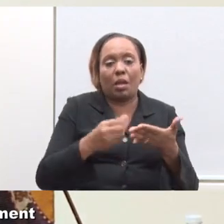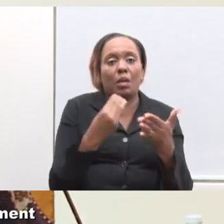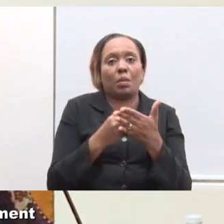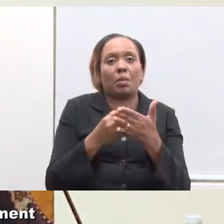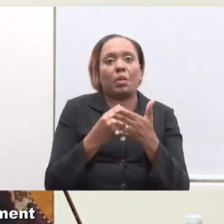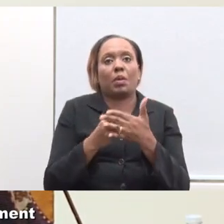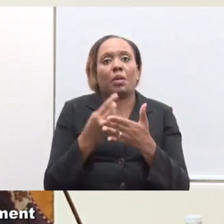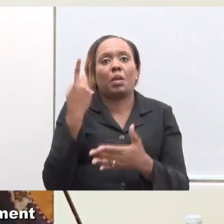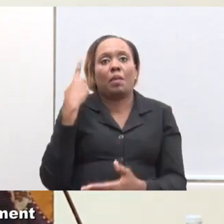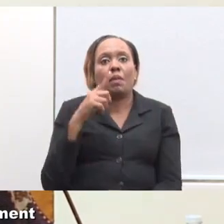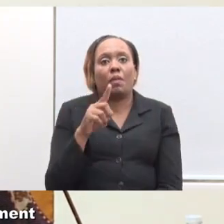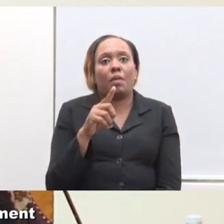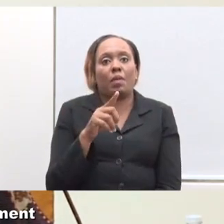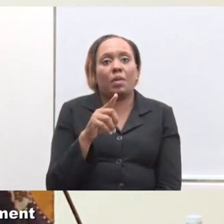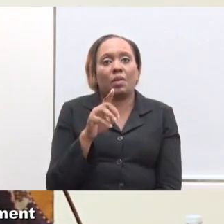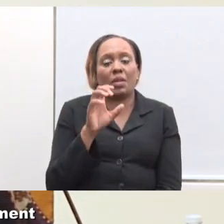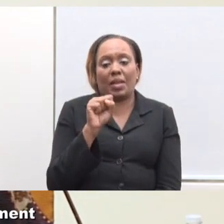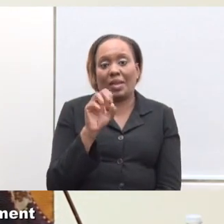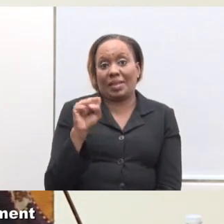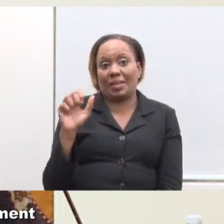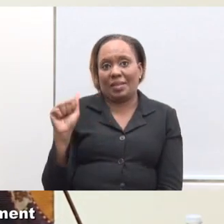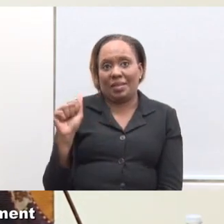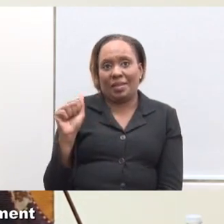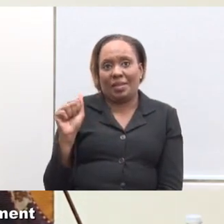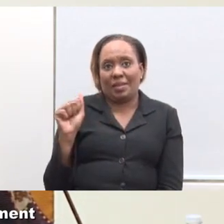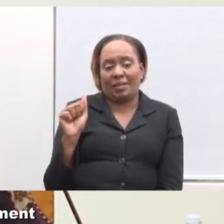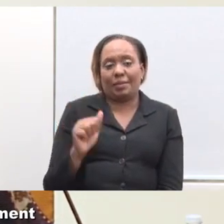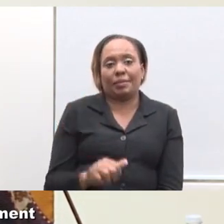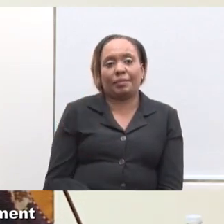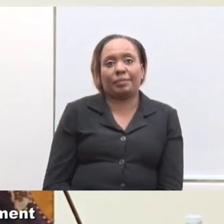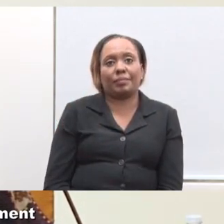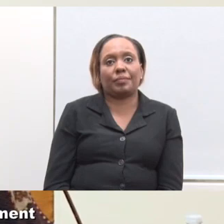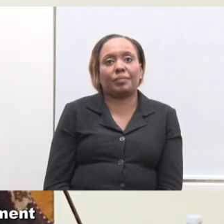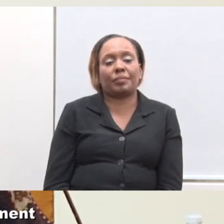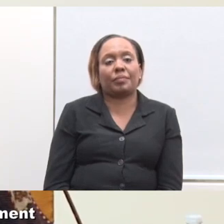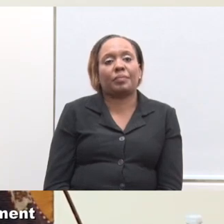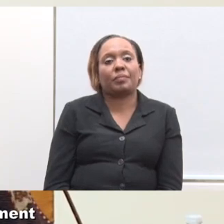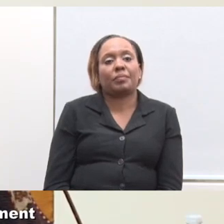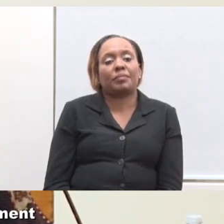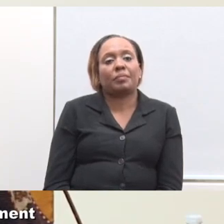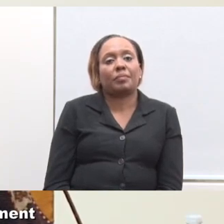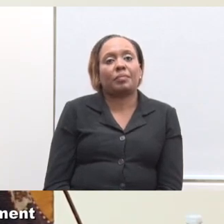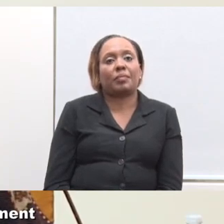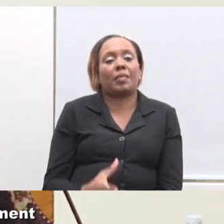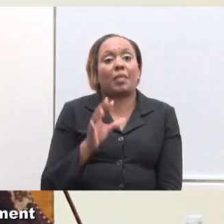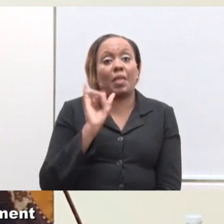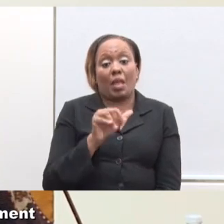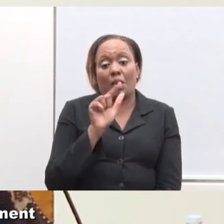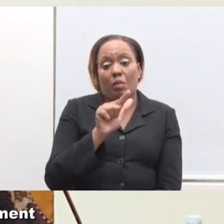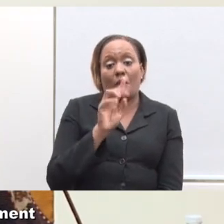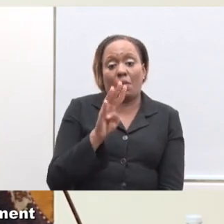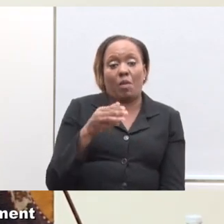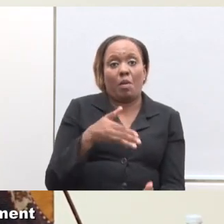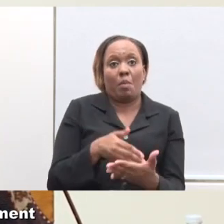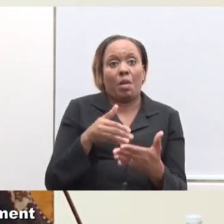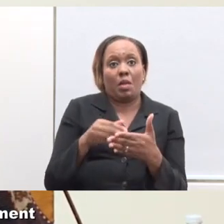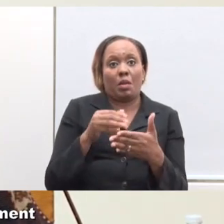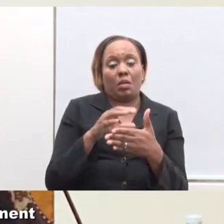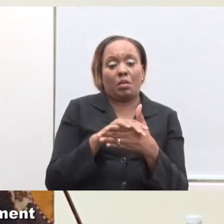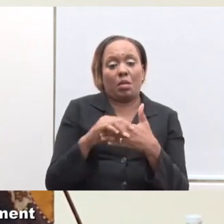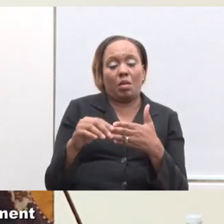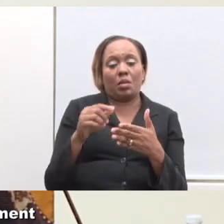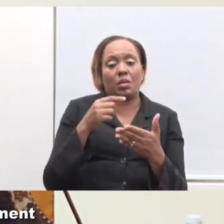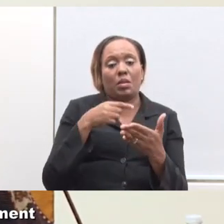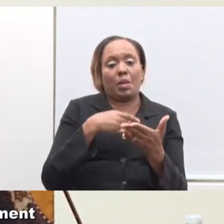Sanitation Services Authority, in addition to removing from its books fully the $24 million that it paid each and every